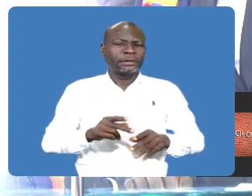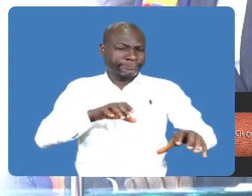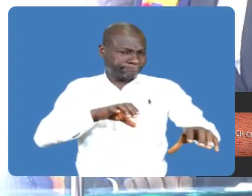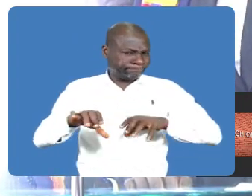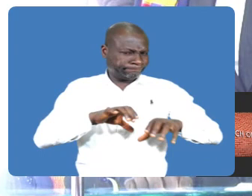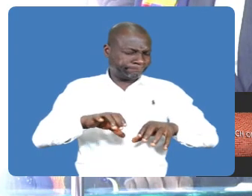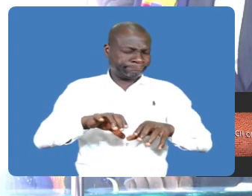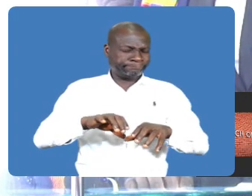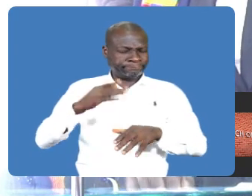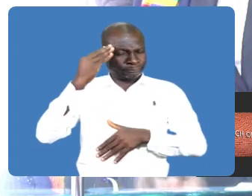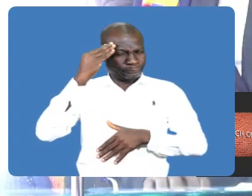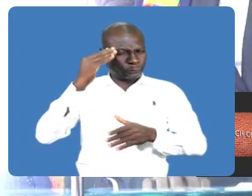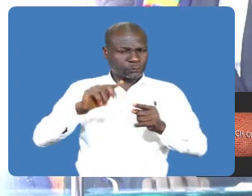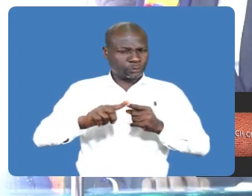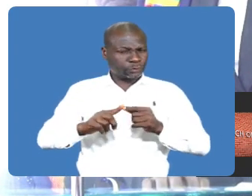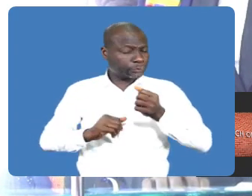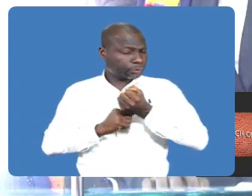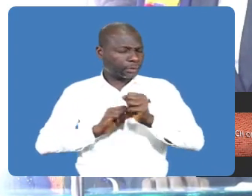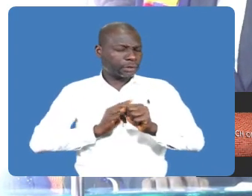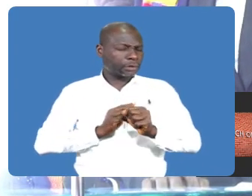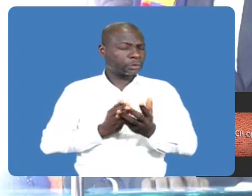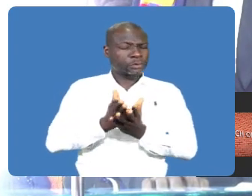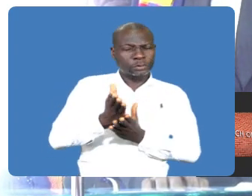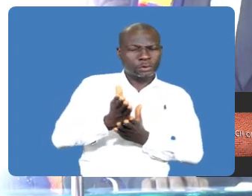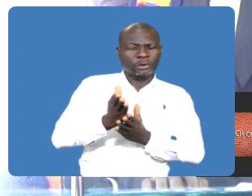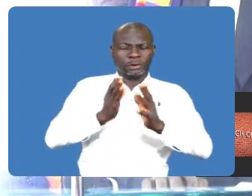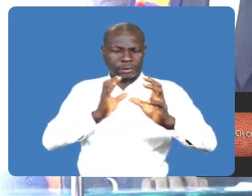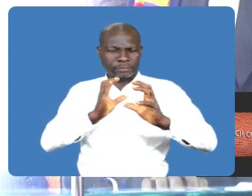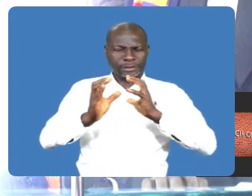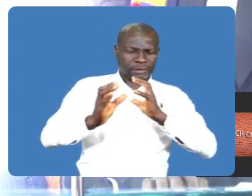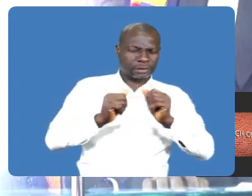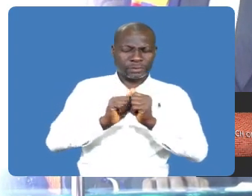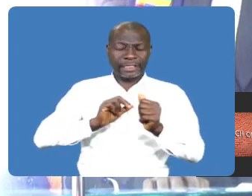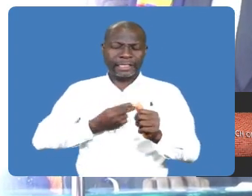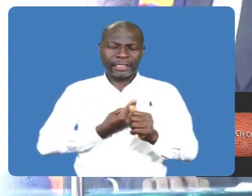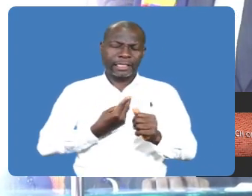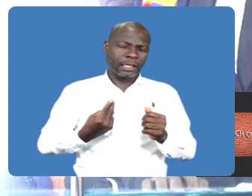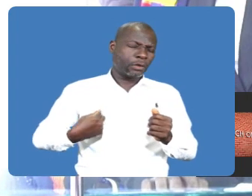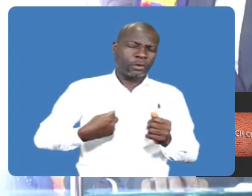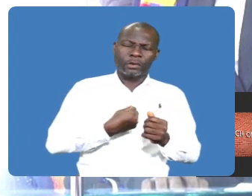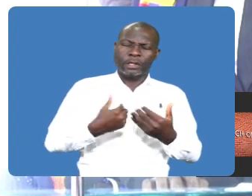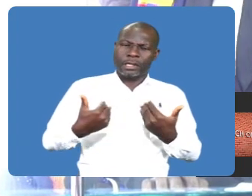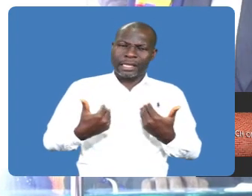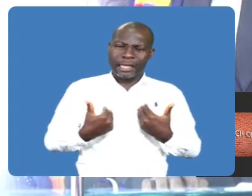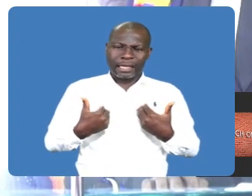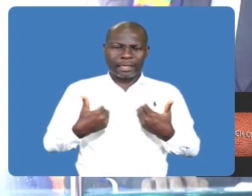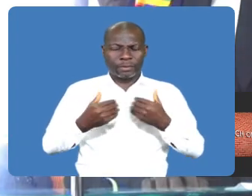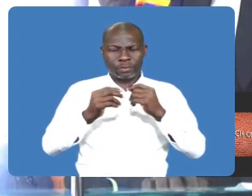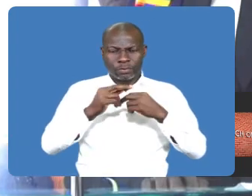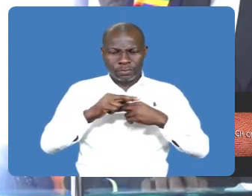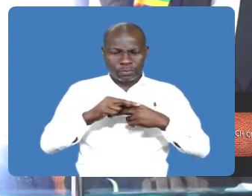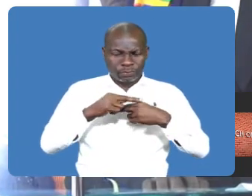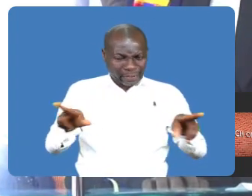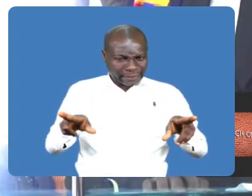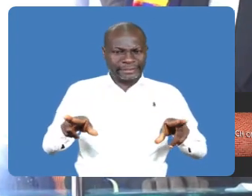been gathered over the years. Through your ministry conversation lessons, we have been nurtured and